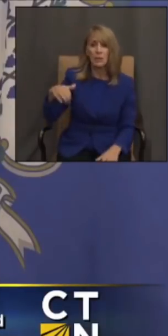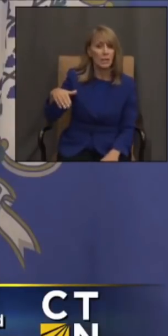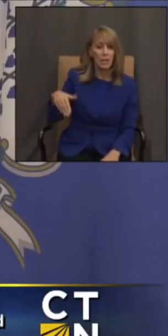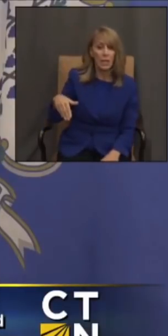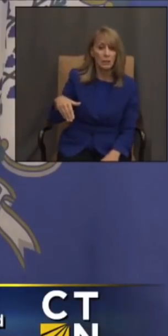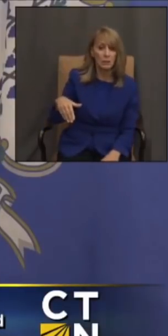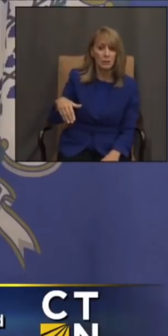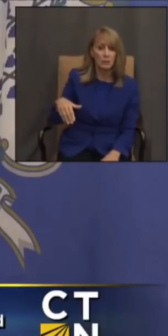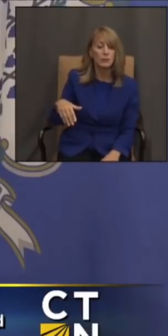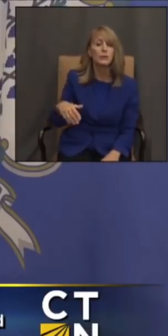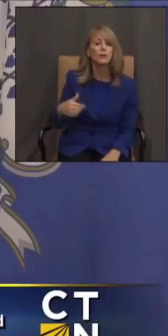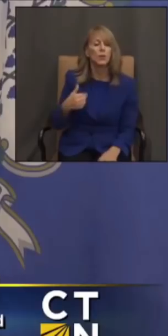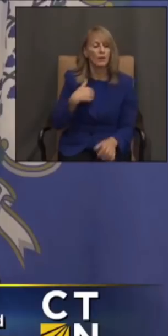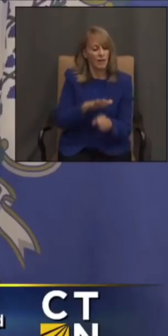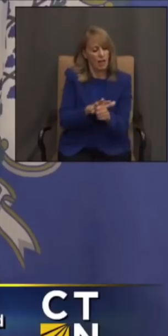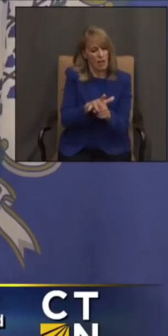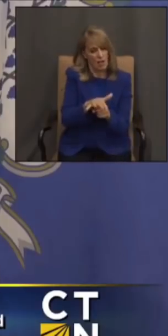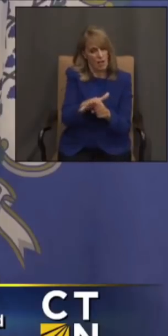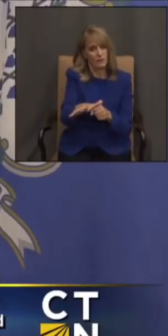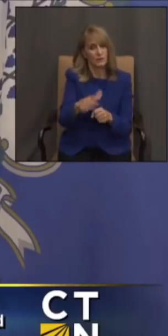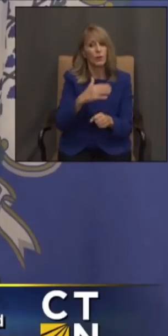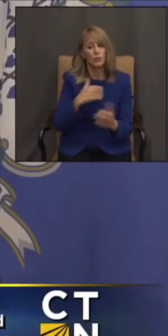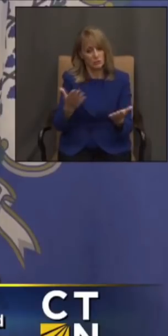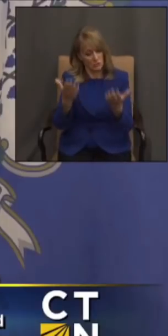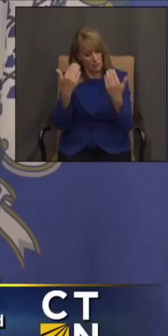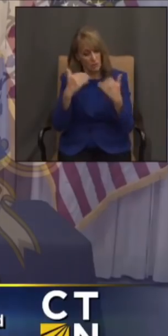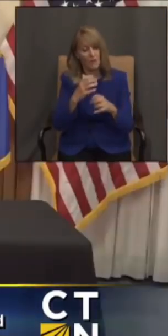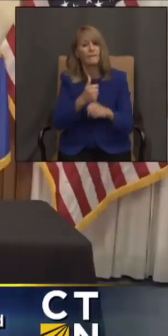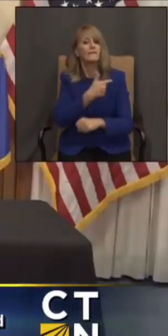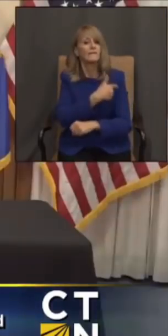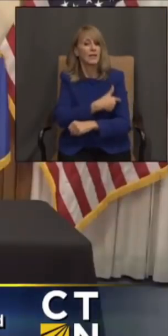And we do have plenty of supplies, so come on down.